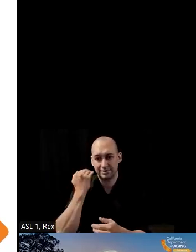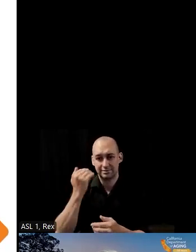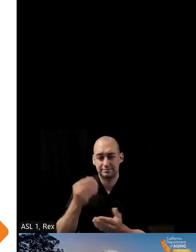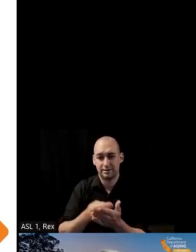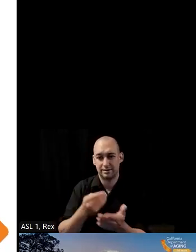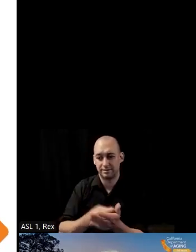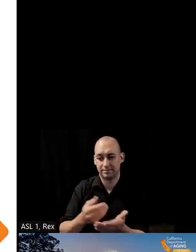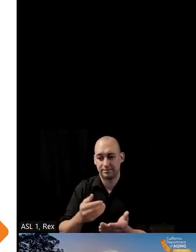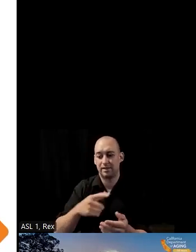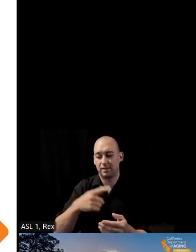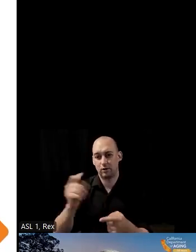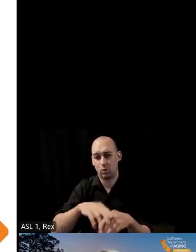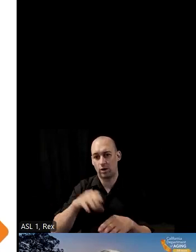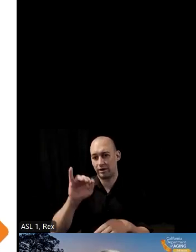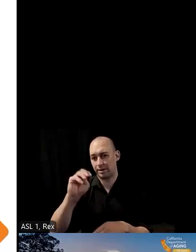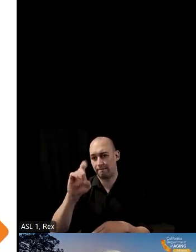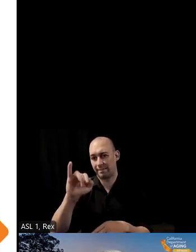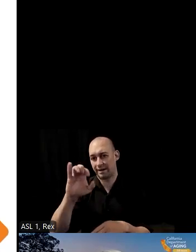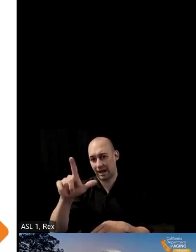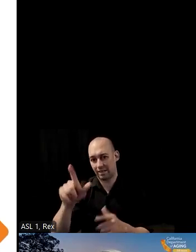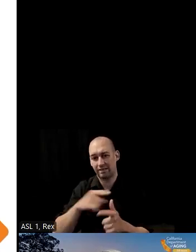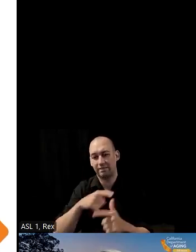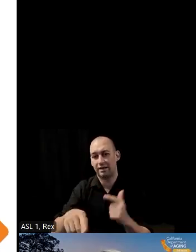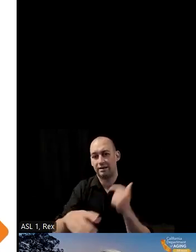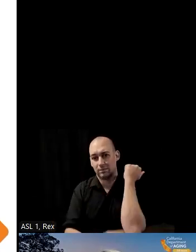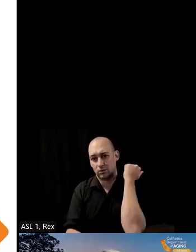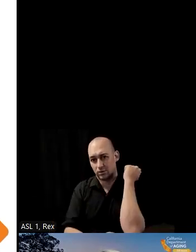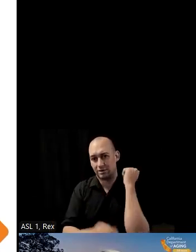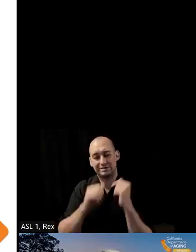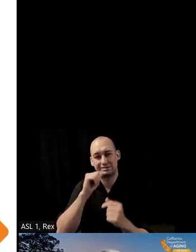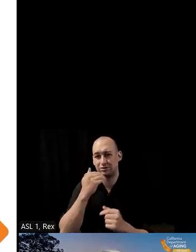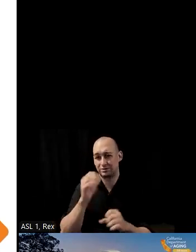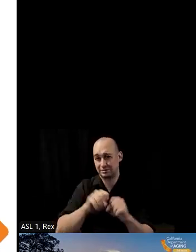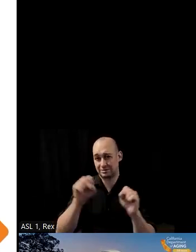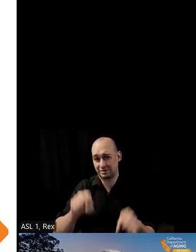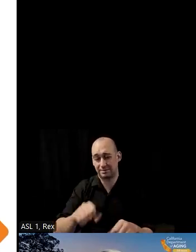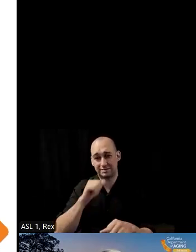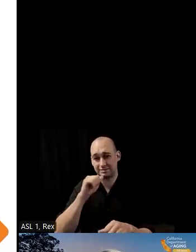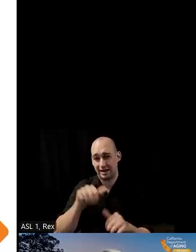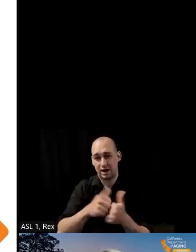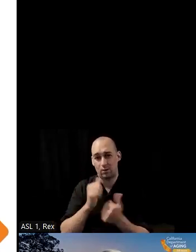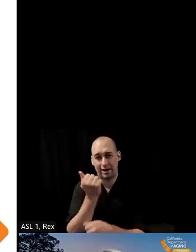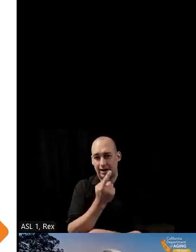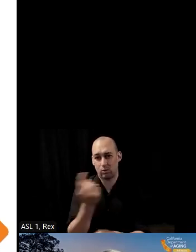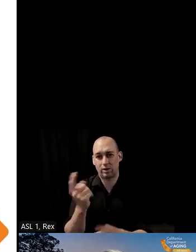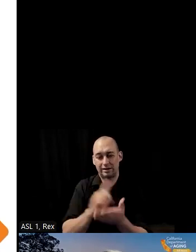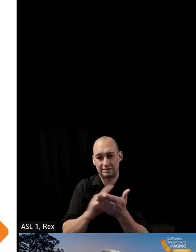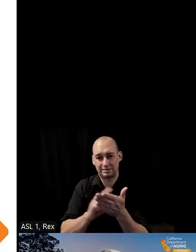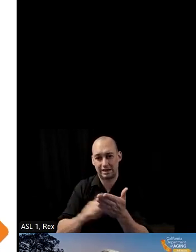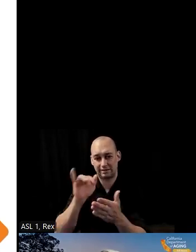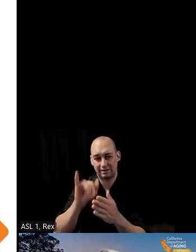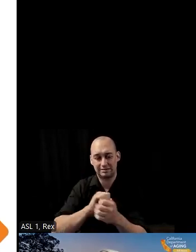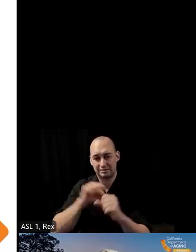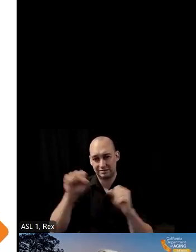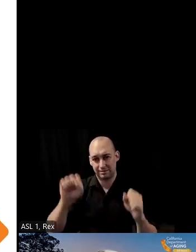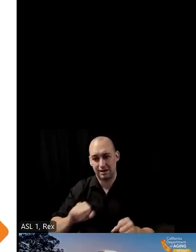to Medi-Cal and impoverishing themselves. That is not an ideal system. That is not how I think anyone would have designed the system. So I'm going to